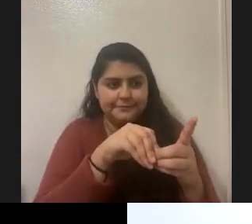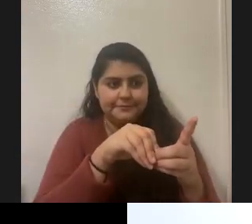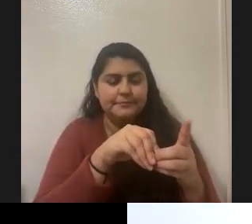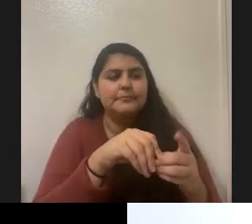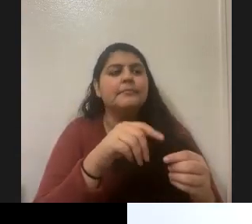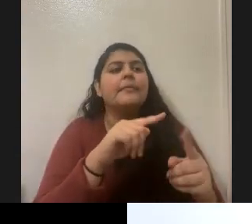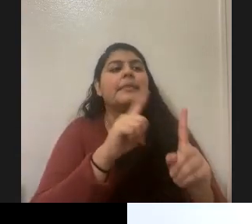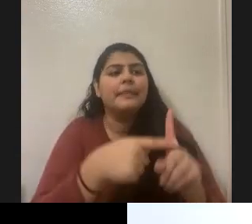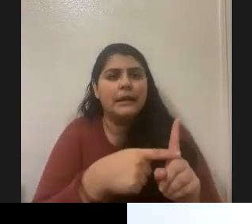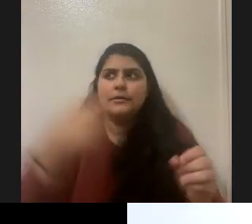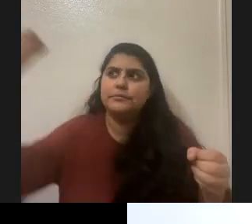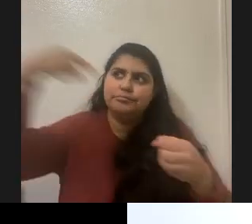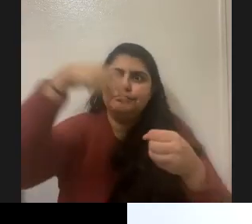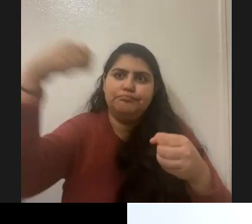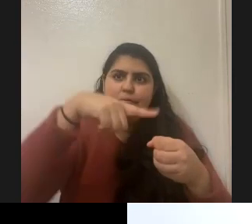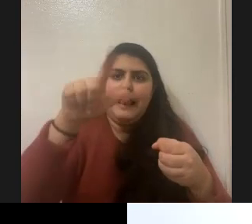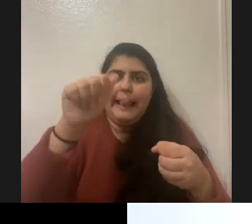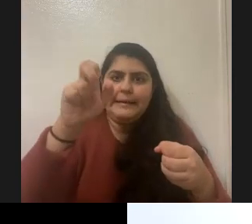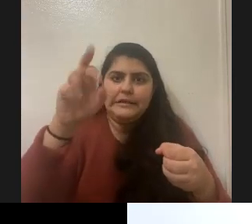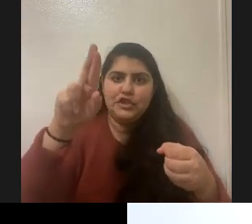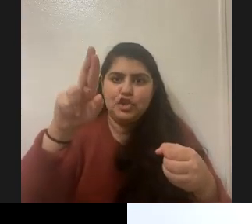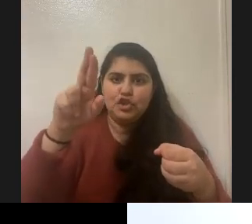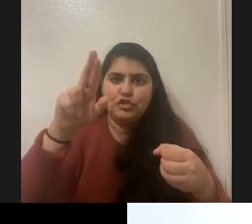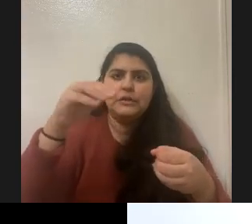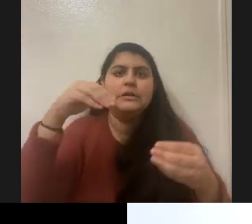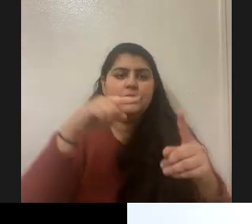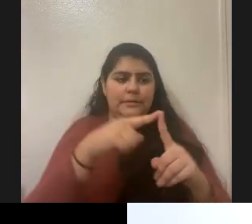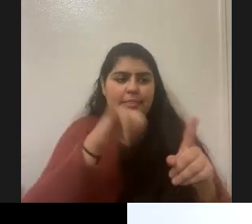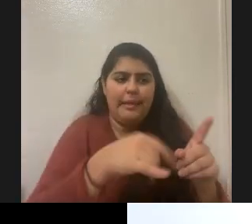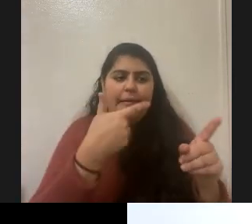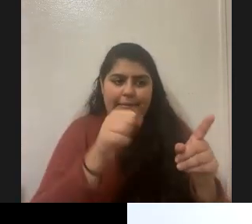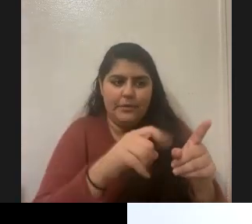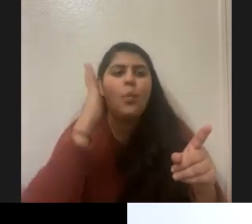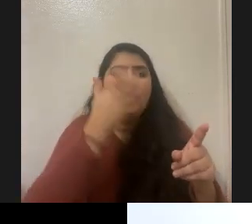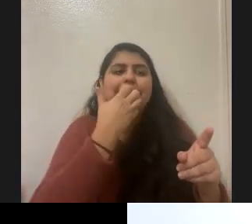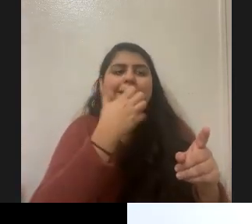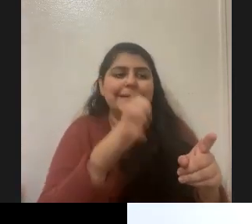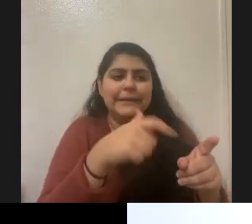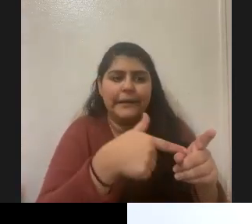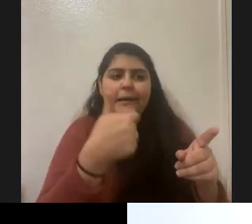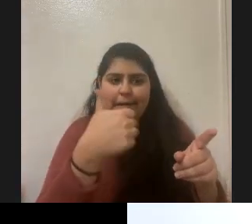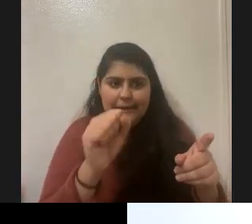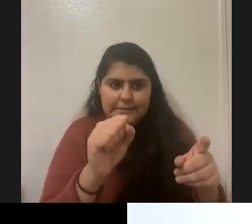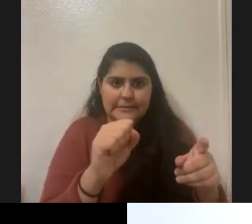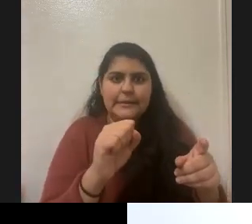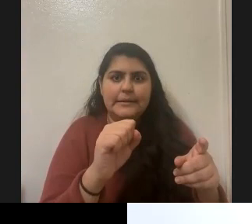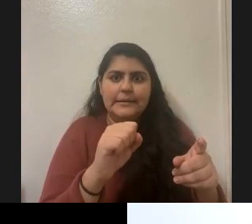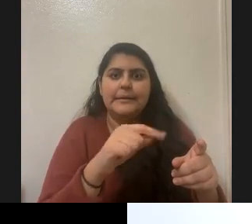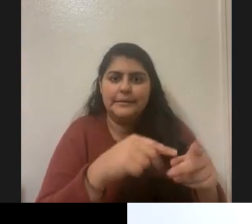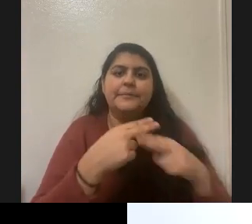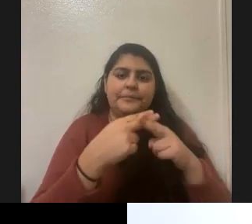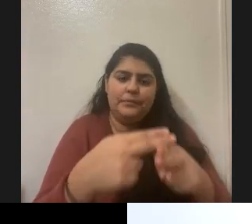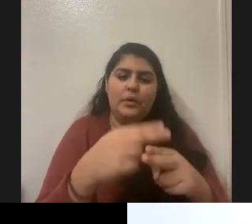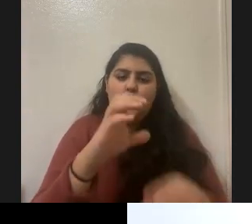shoot lasers into that gas, and it will heat up the gas And that's called current drive.